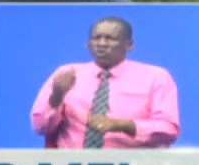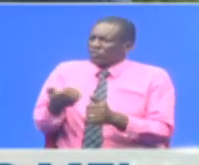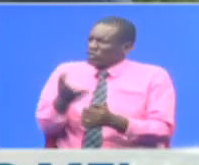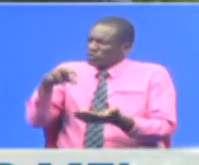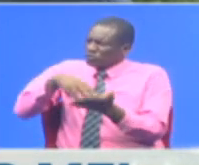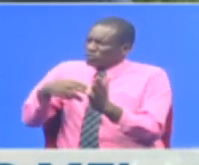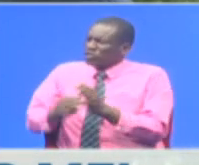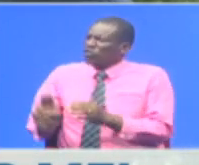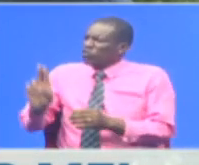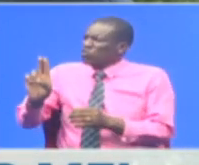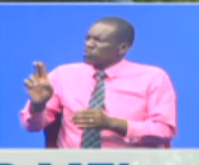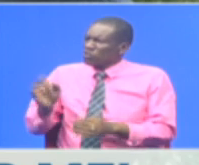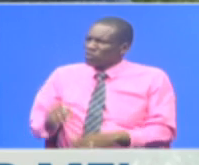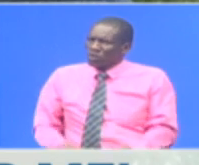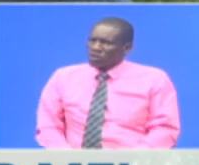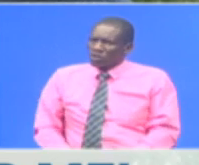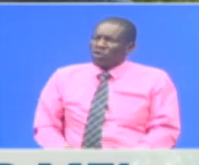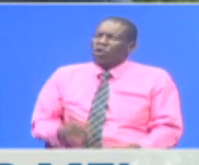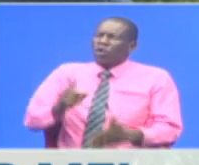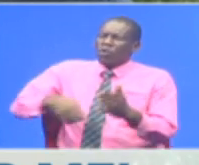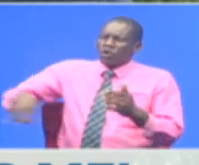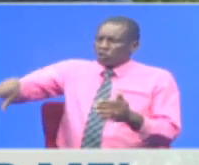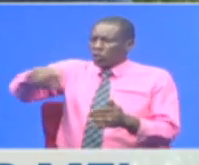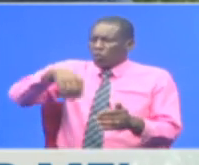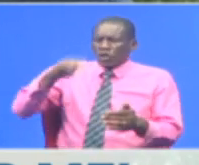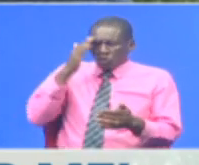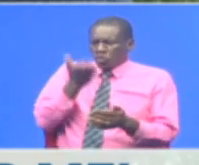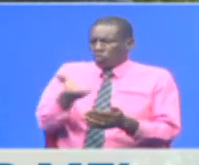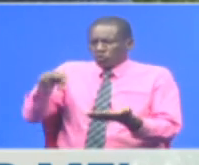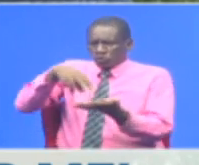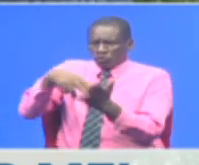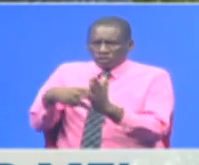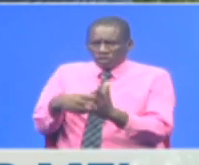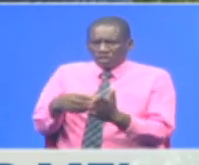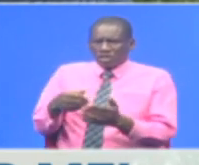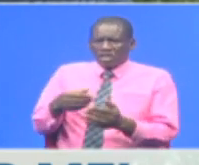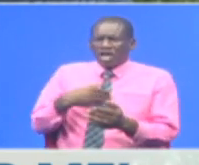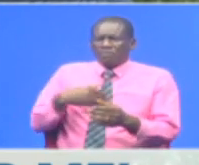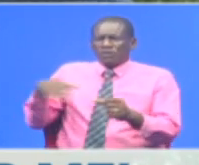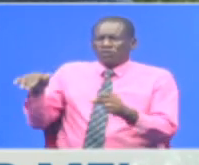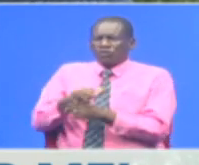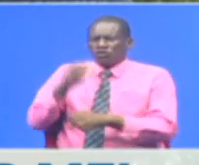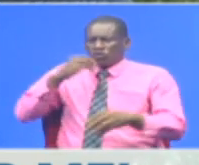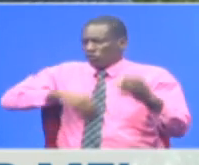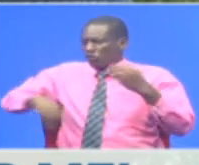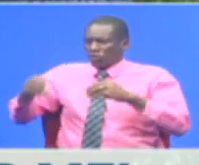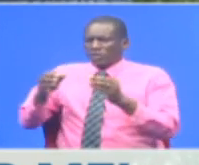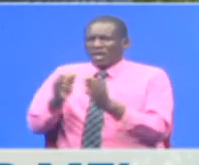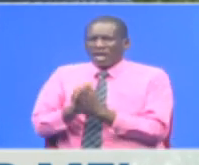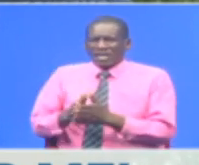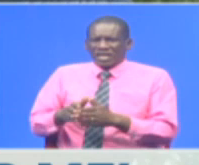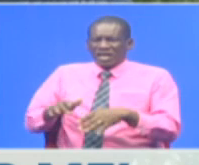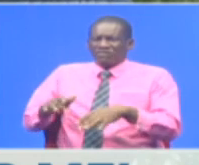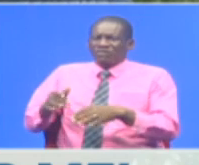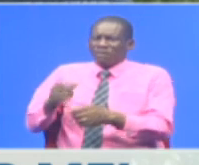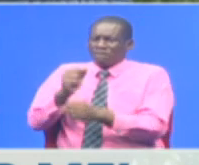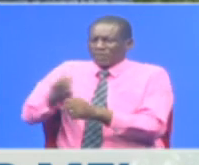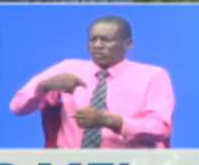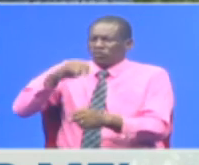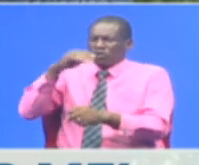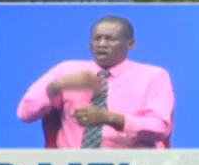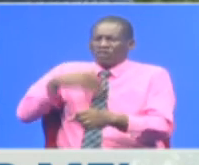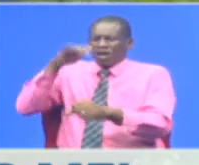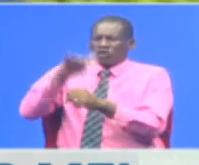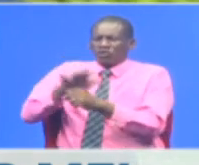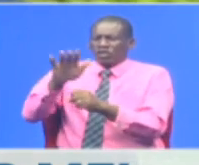projects? What we know is that those projects have been fraught with corruption and have hurt us with debt.